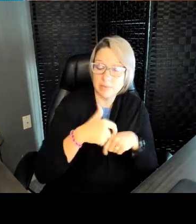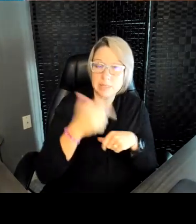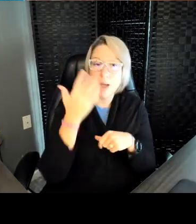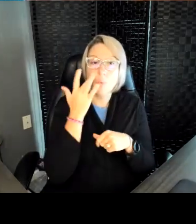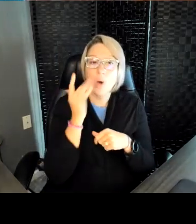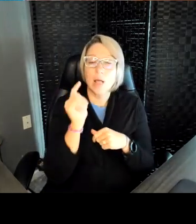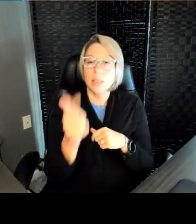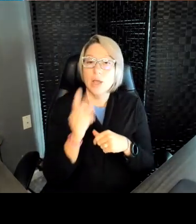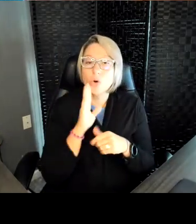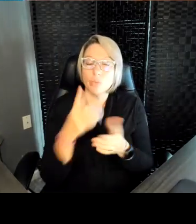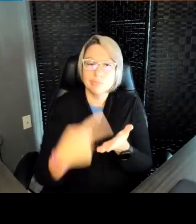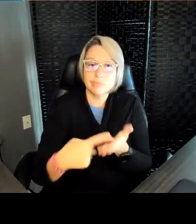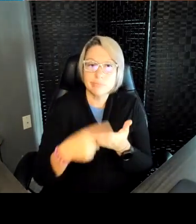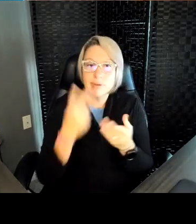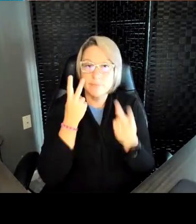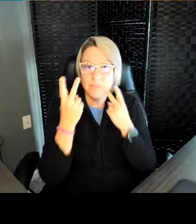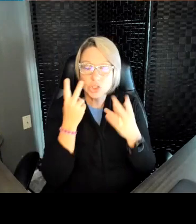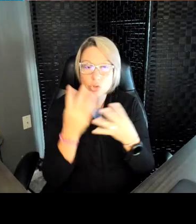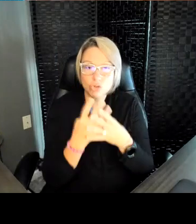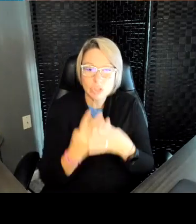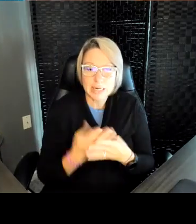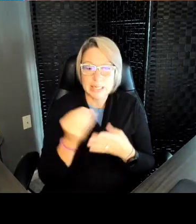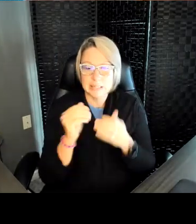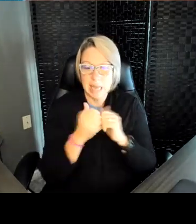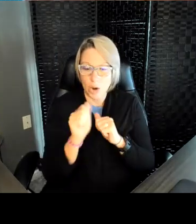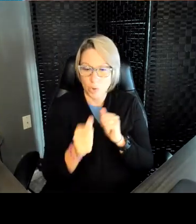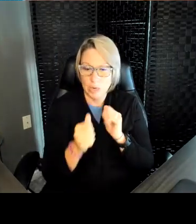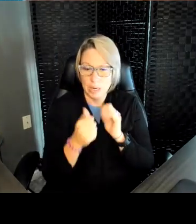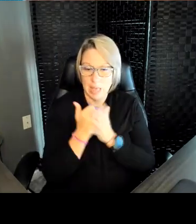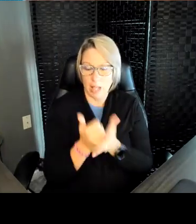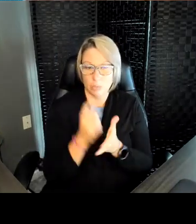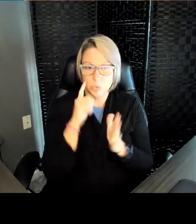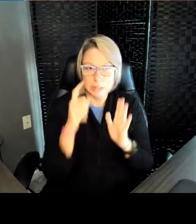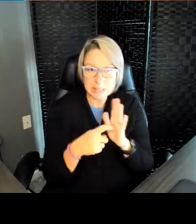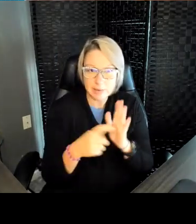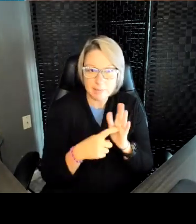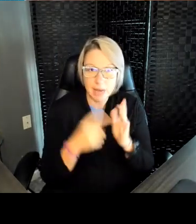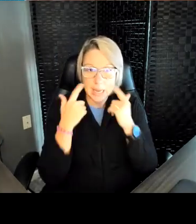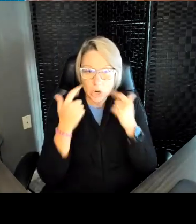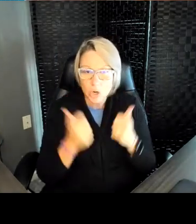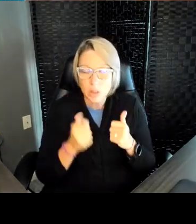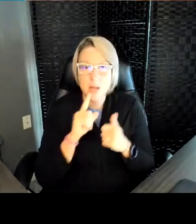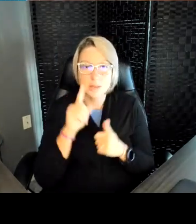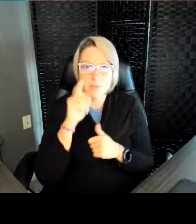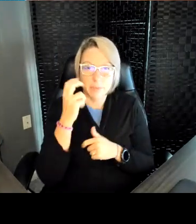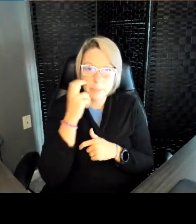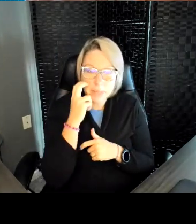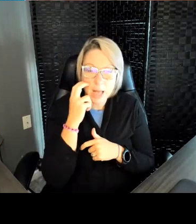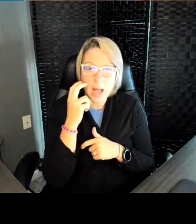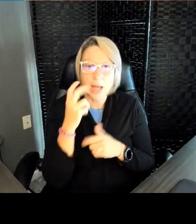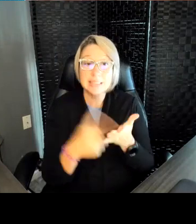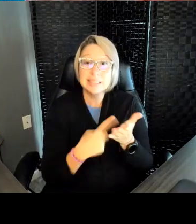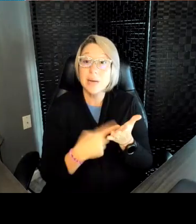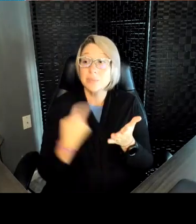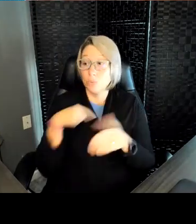help identify visual and hearing loss, deaf blindness, if it doesn't come to us. Meaning sometimes we're the people that send